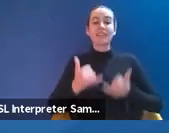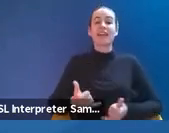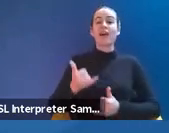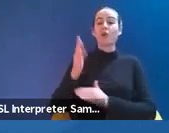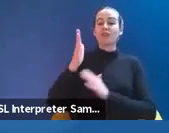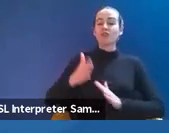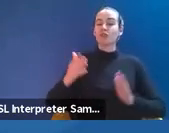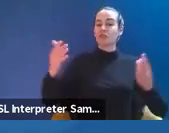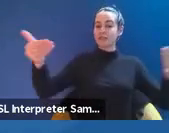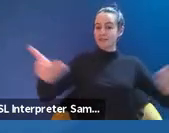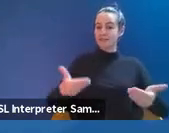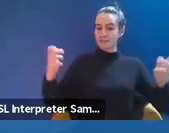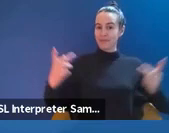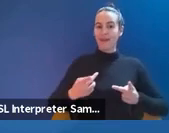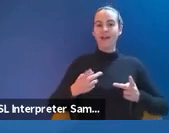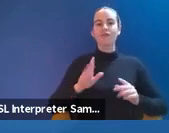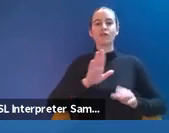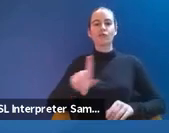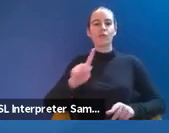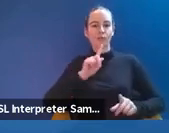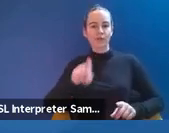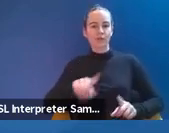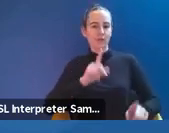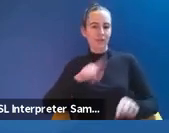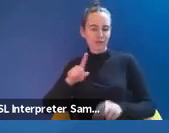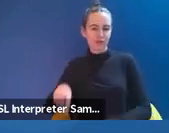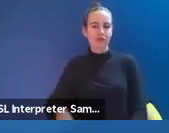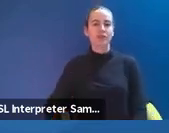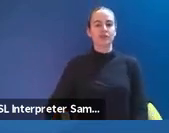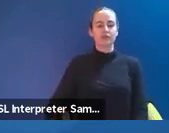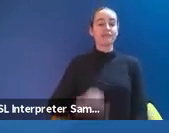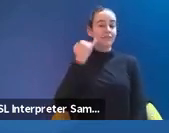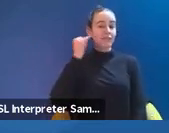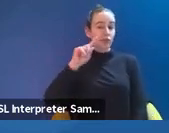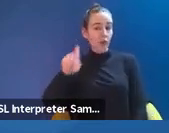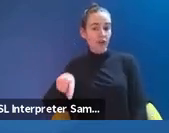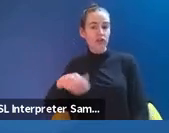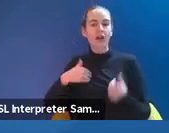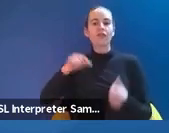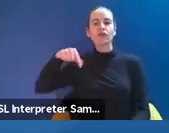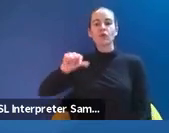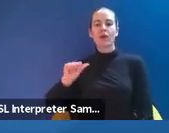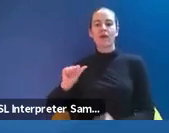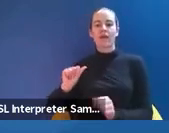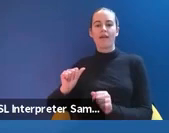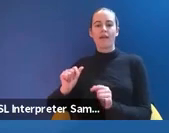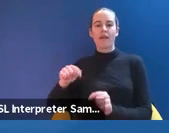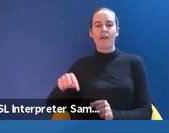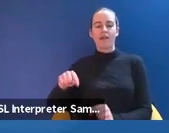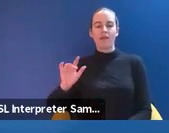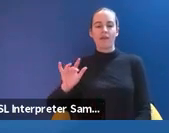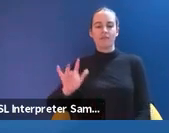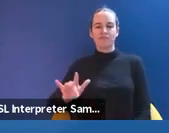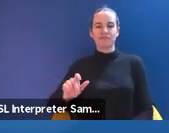answer your questions. As a reminder, you can submit questions via the Q&A box below.